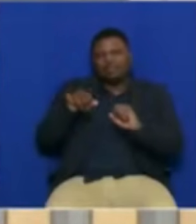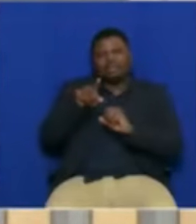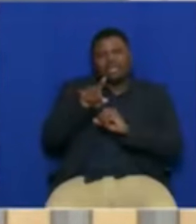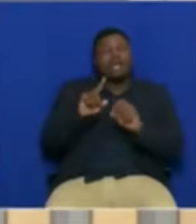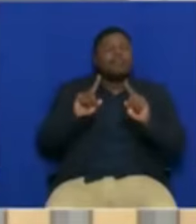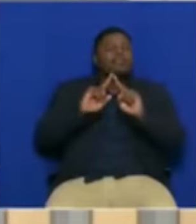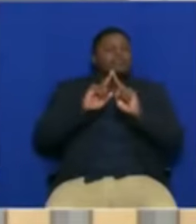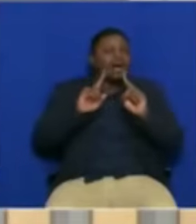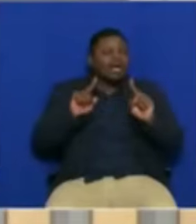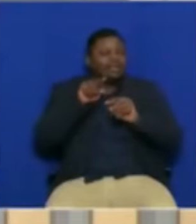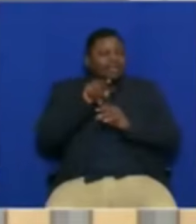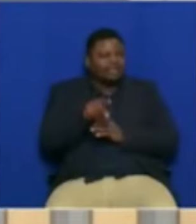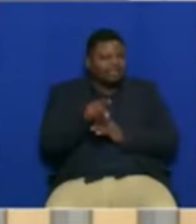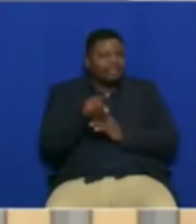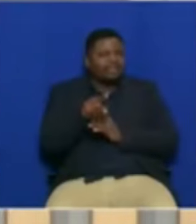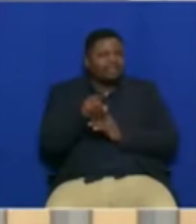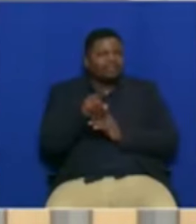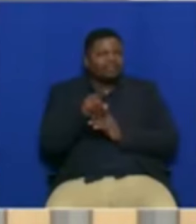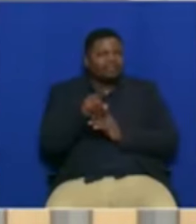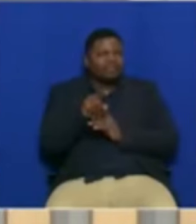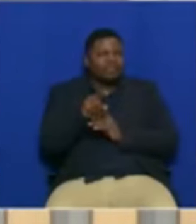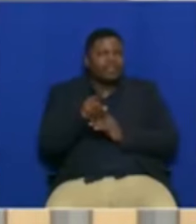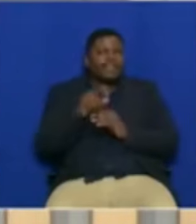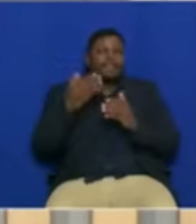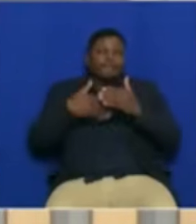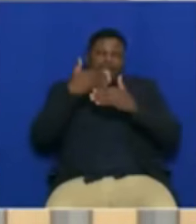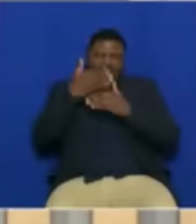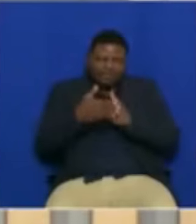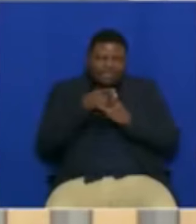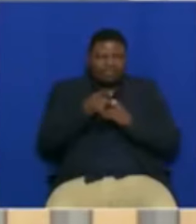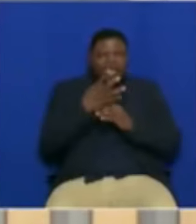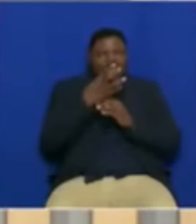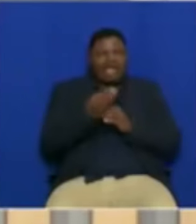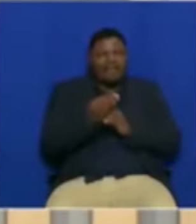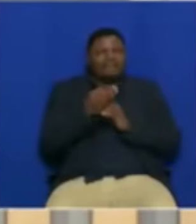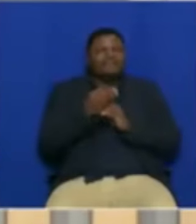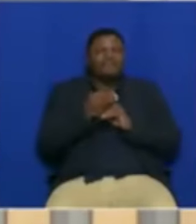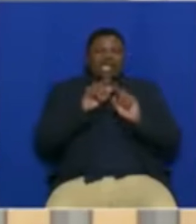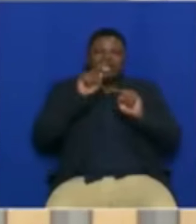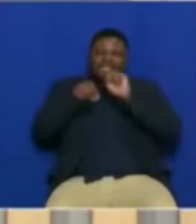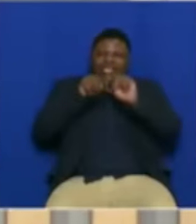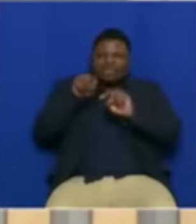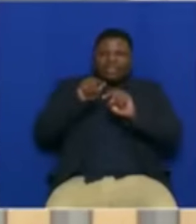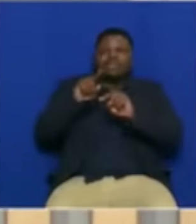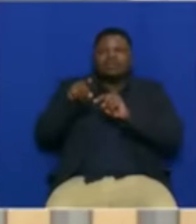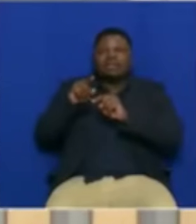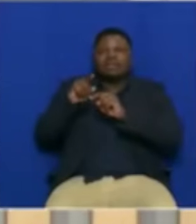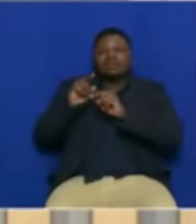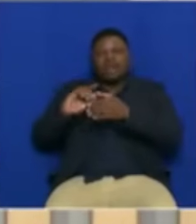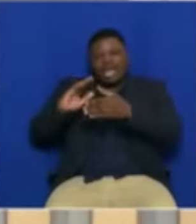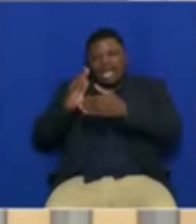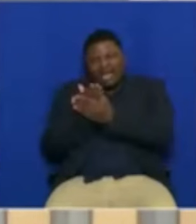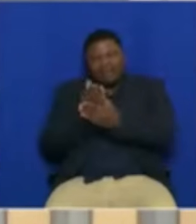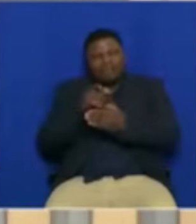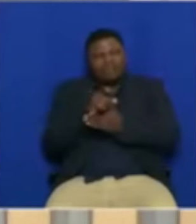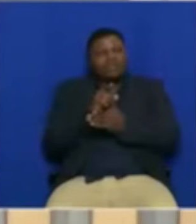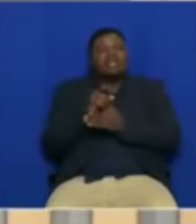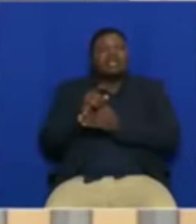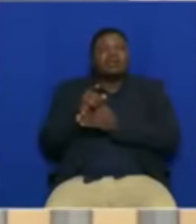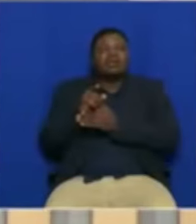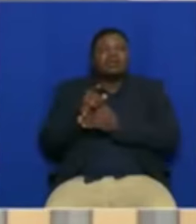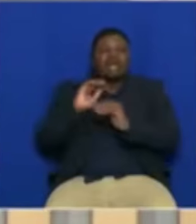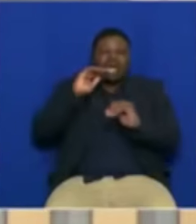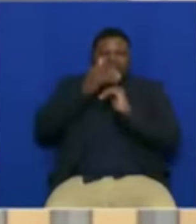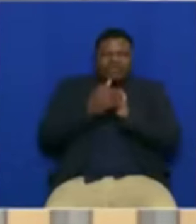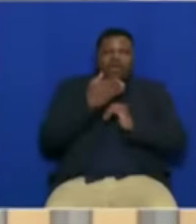makes an allegation of a docket. He mentions the CAS number that has been a cover-up, and this is what General Lushaba has done. So